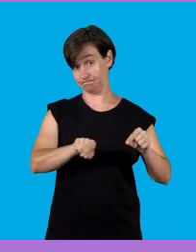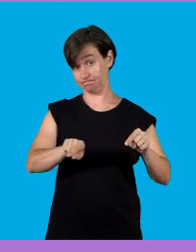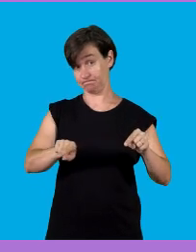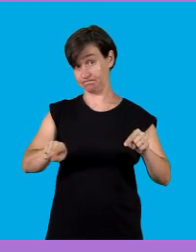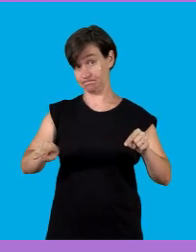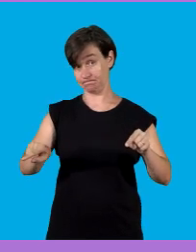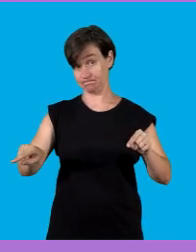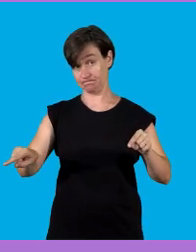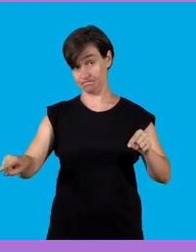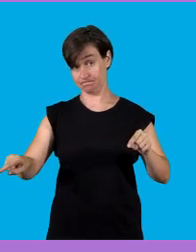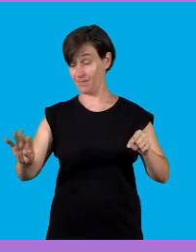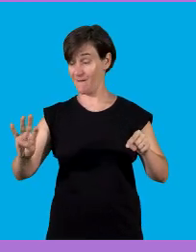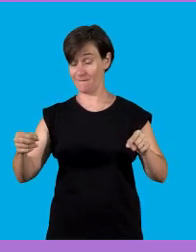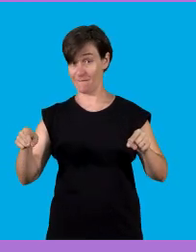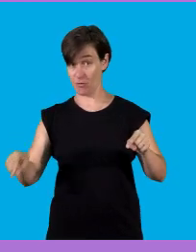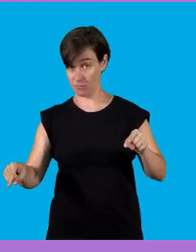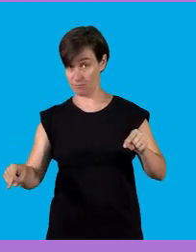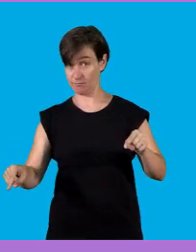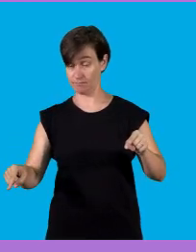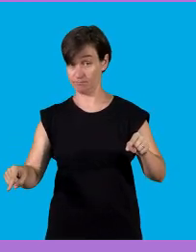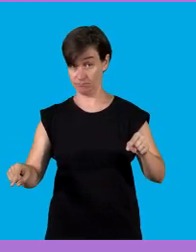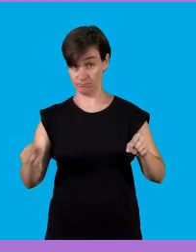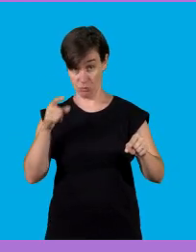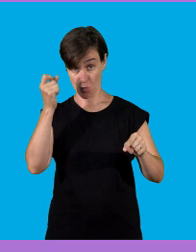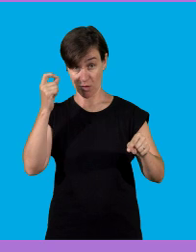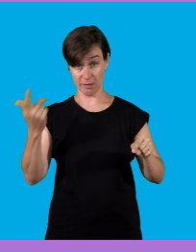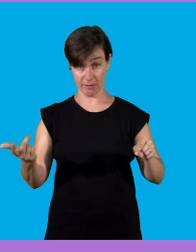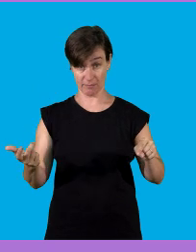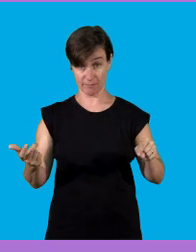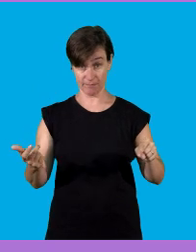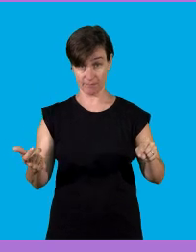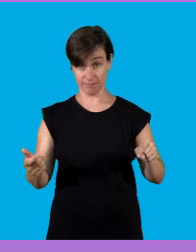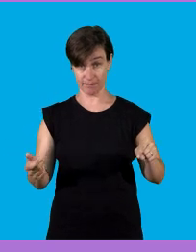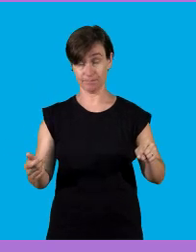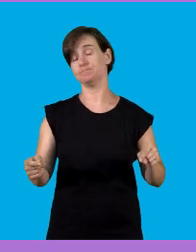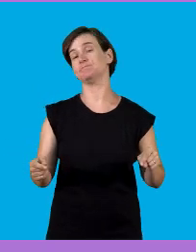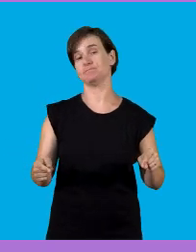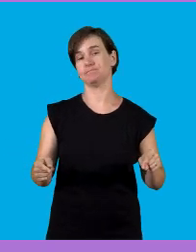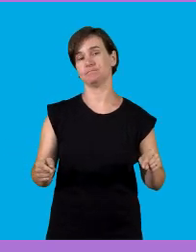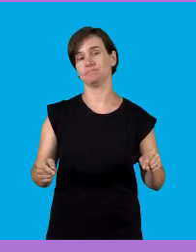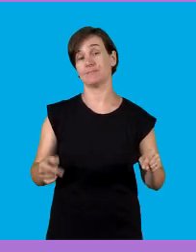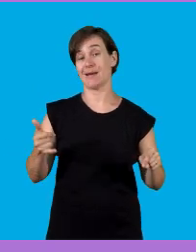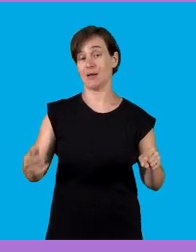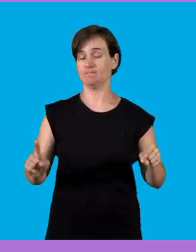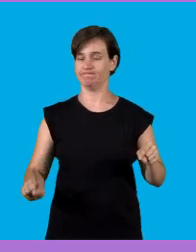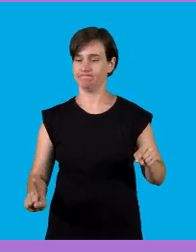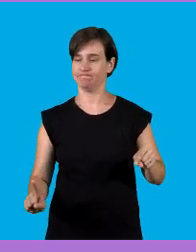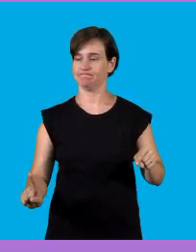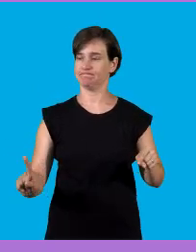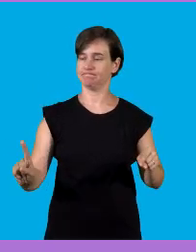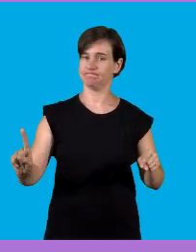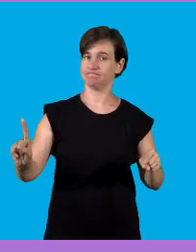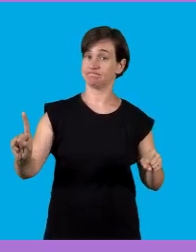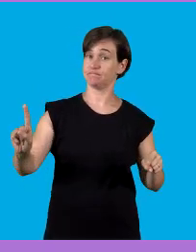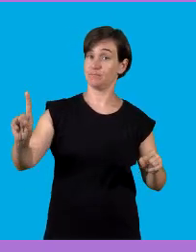independent axis. So that means here is 40. Are we all fine? So what needs to happen now? I must move all the